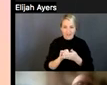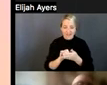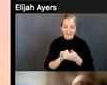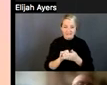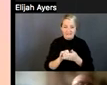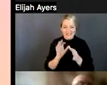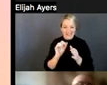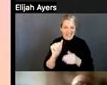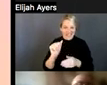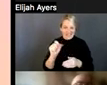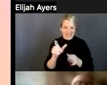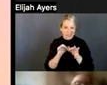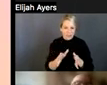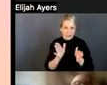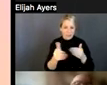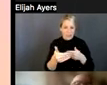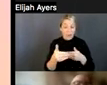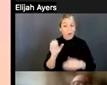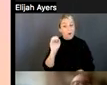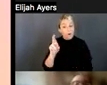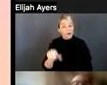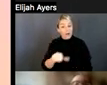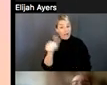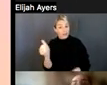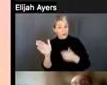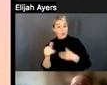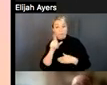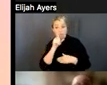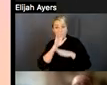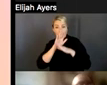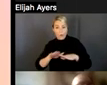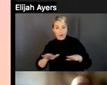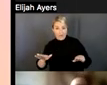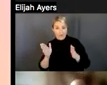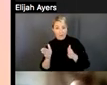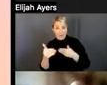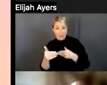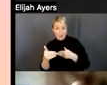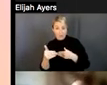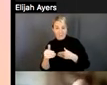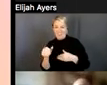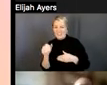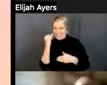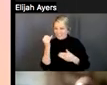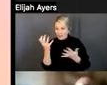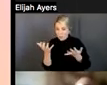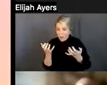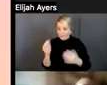know if that's something that you'll want to do as we are about to break out into this check-in space.